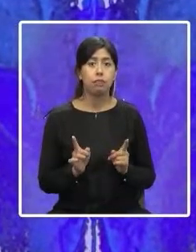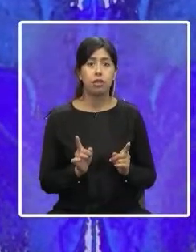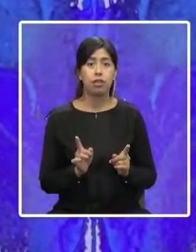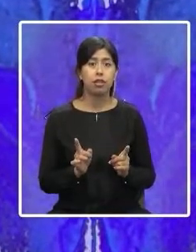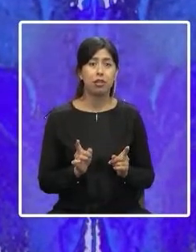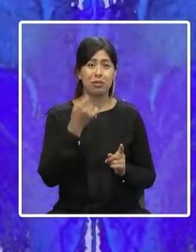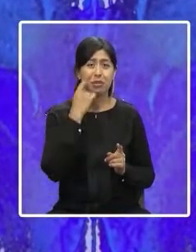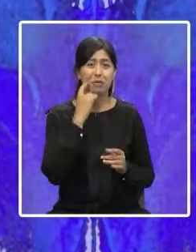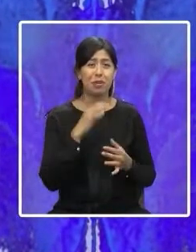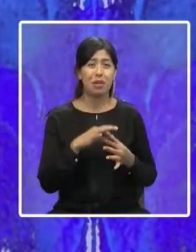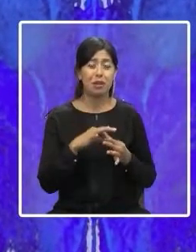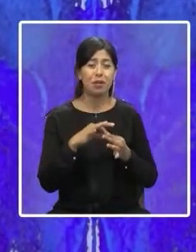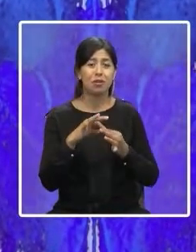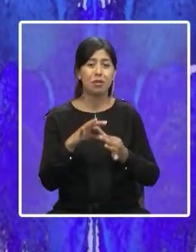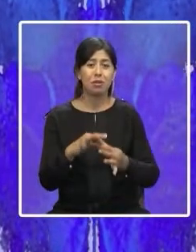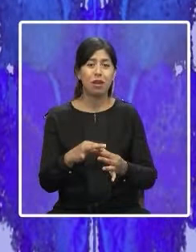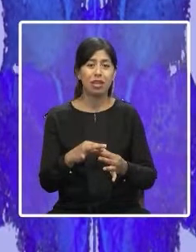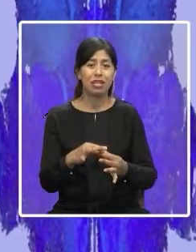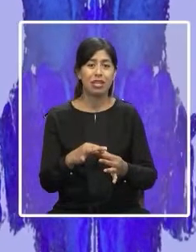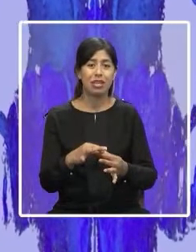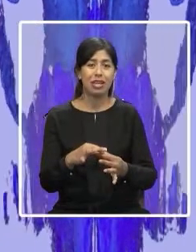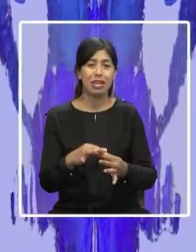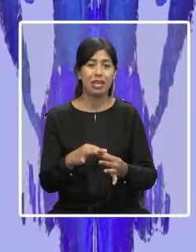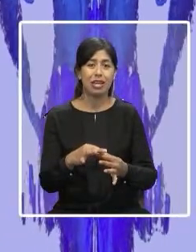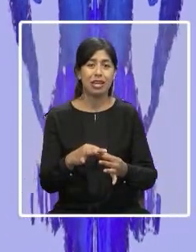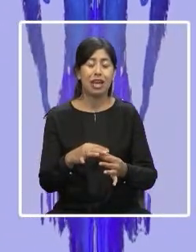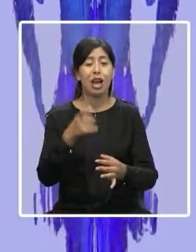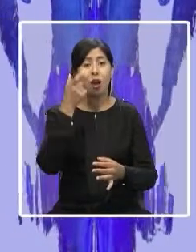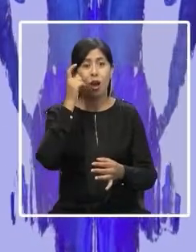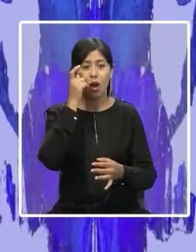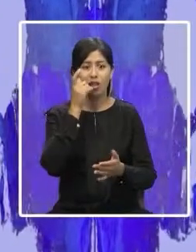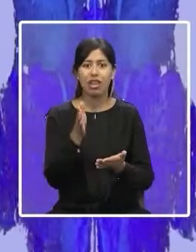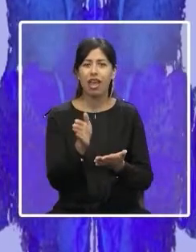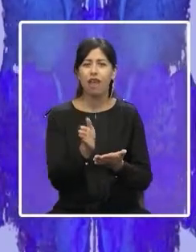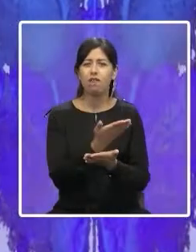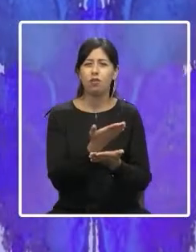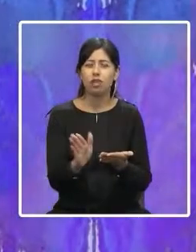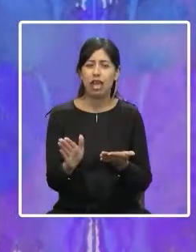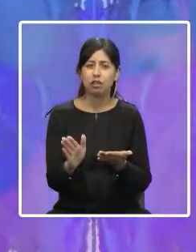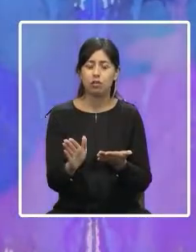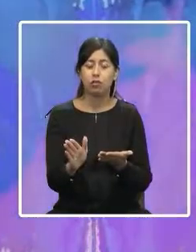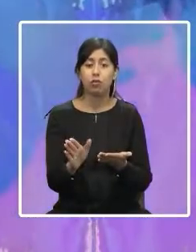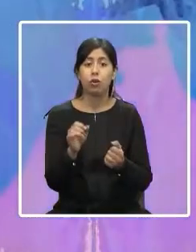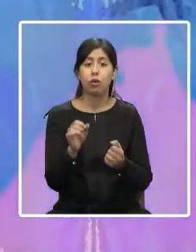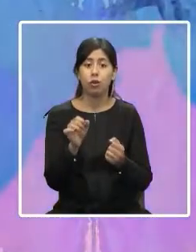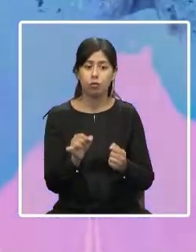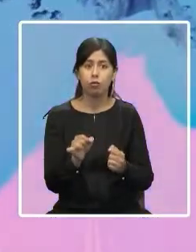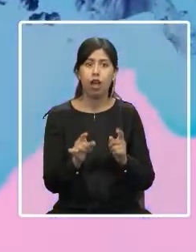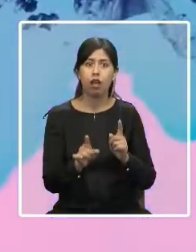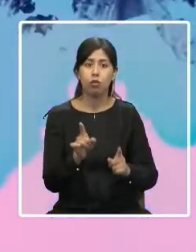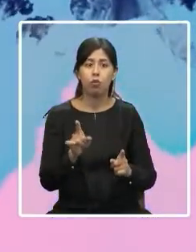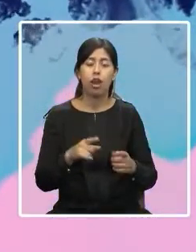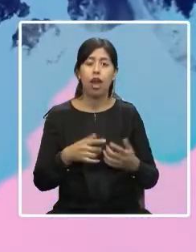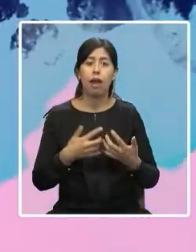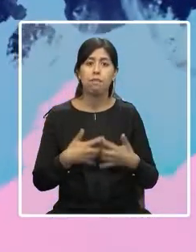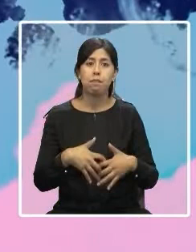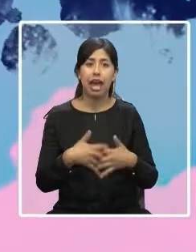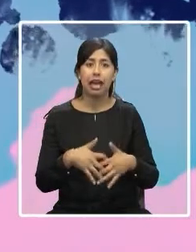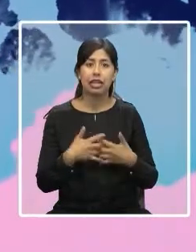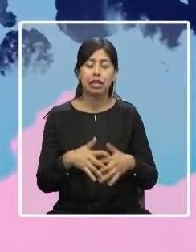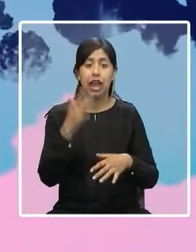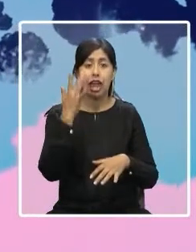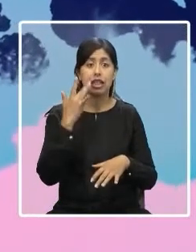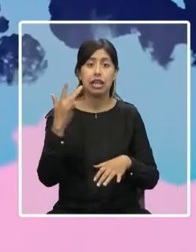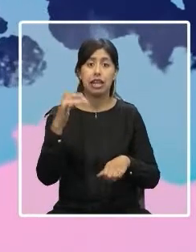be exploited by the system, by the machines, by the AI machines to modify that behavior. So all